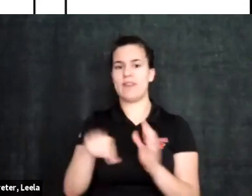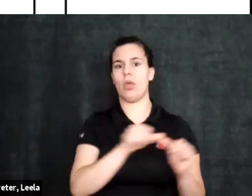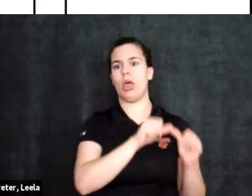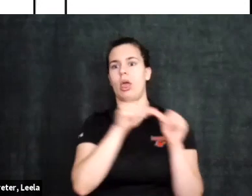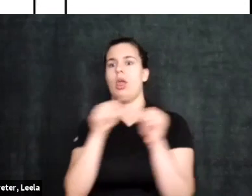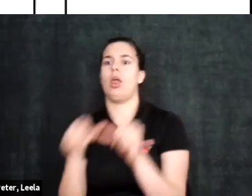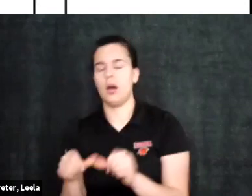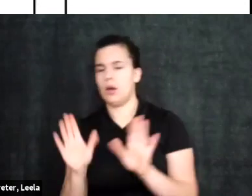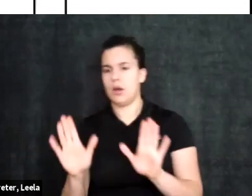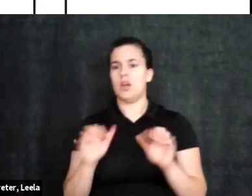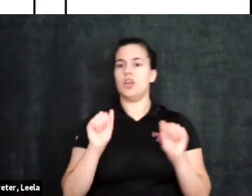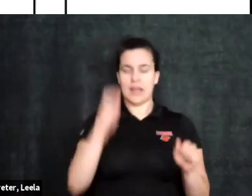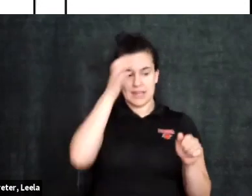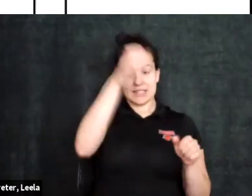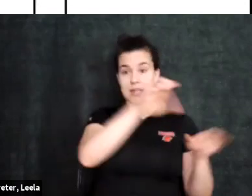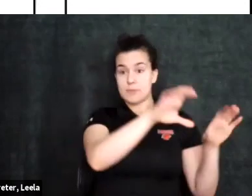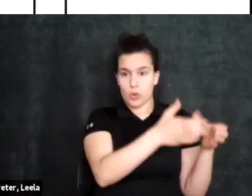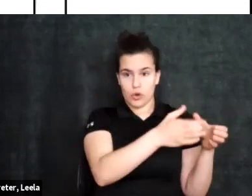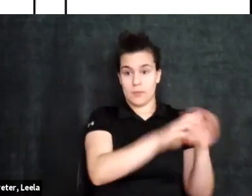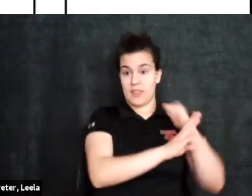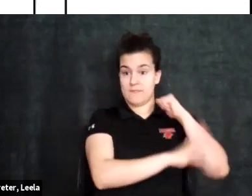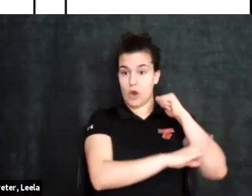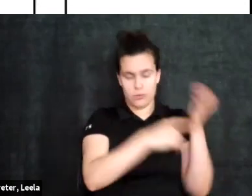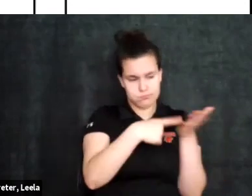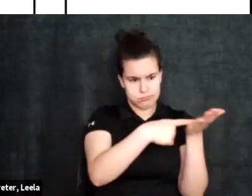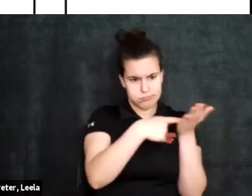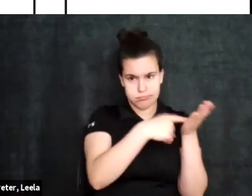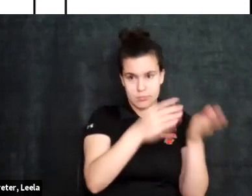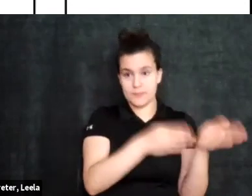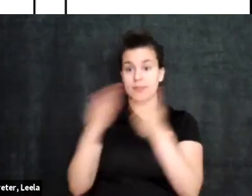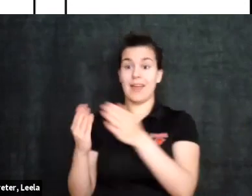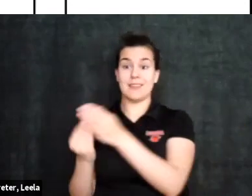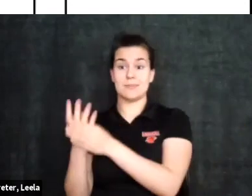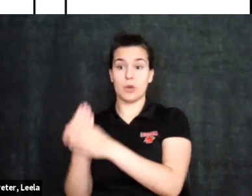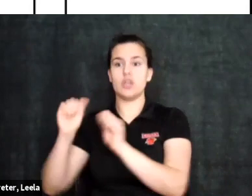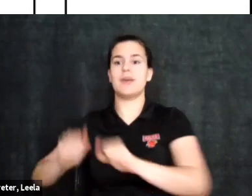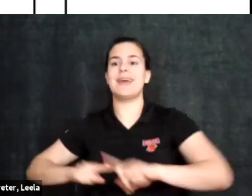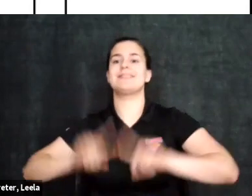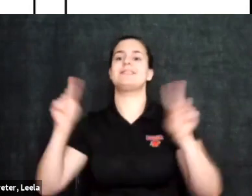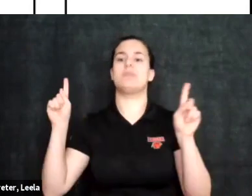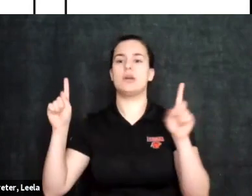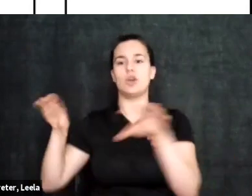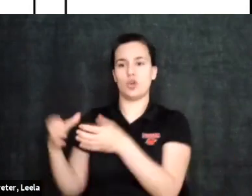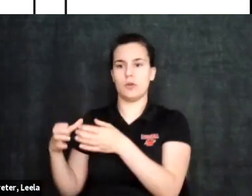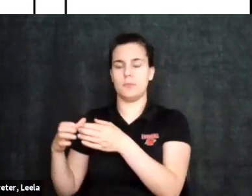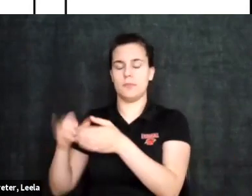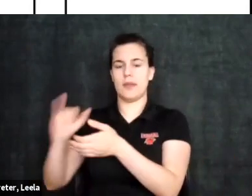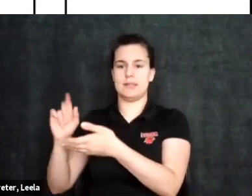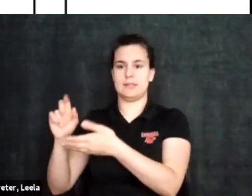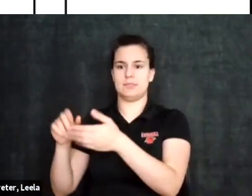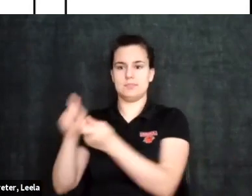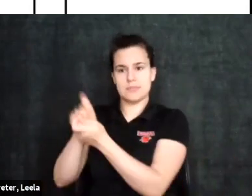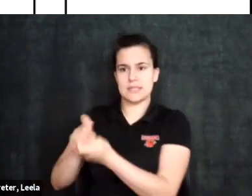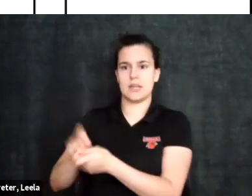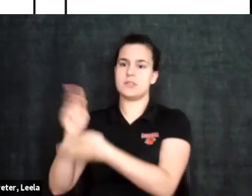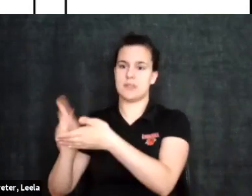a conceptual group in the fall and a different group in the spring for detailed design. We have foundation engineering,